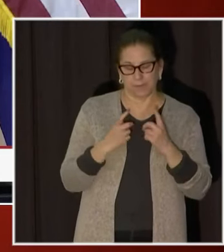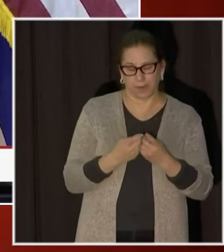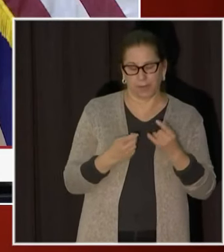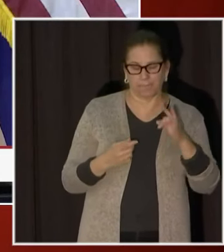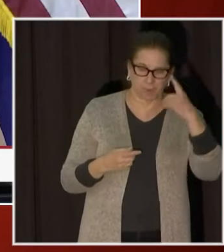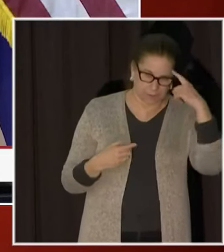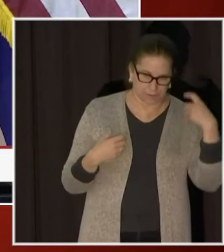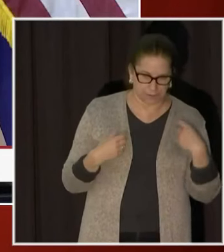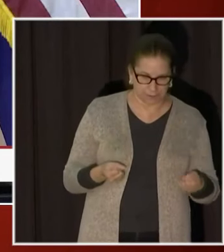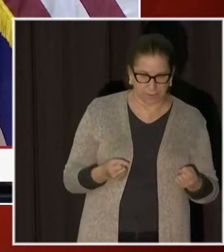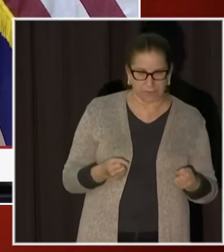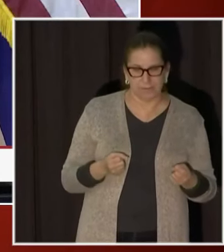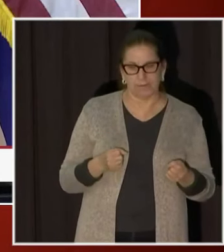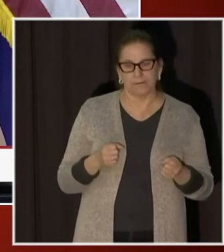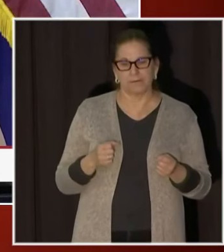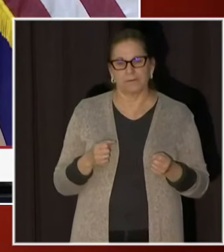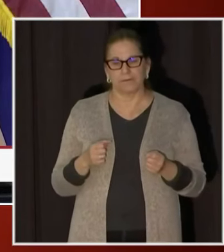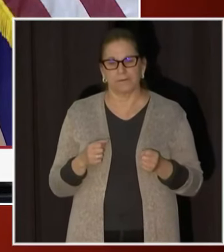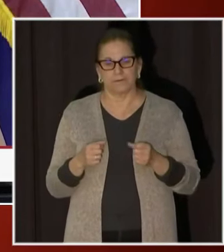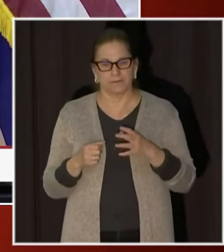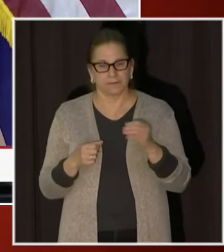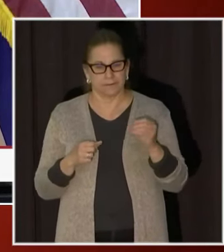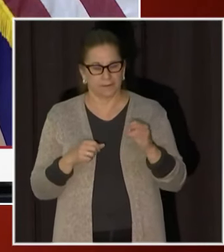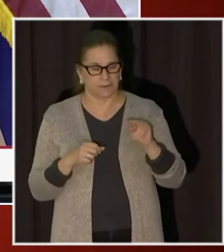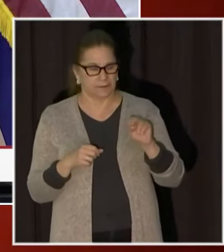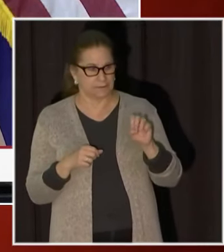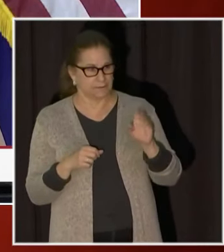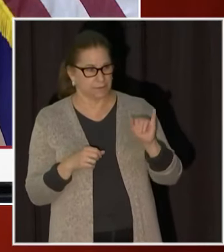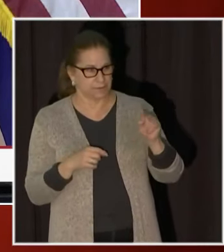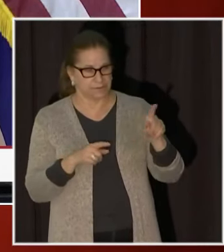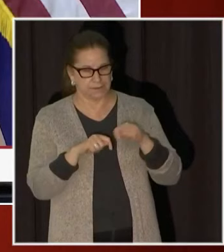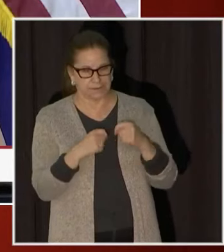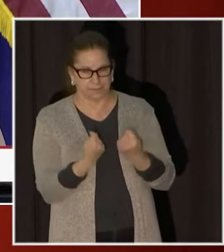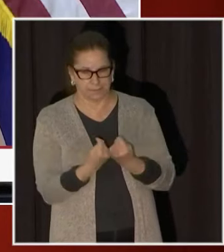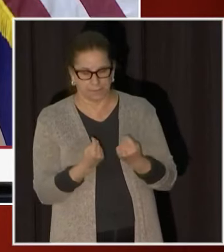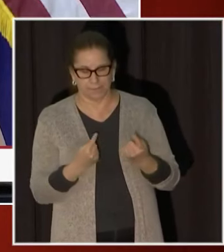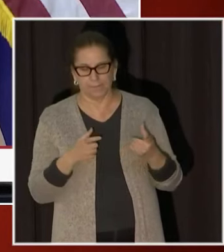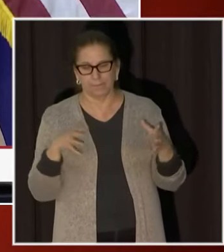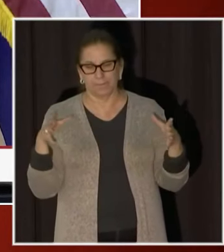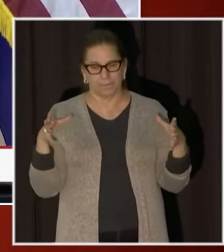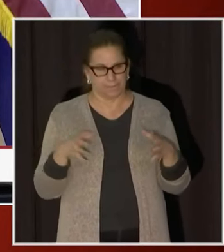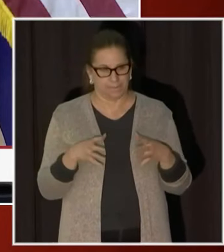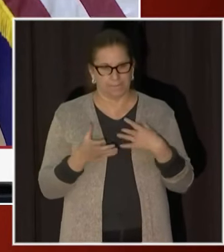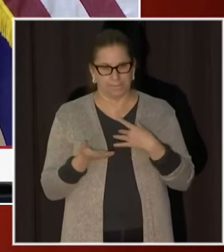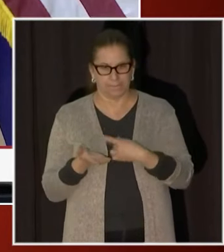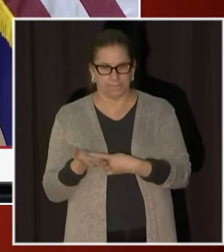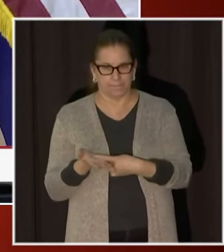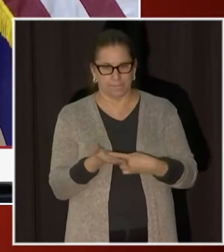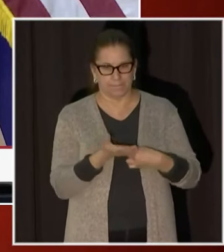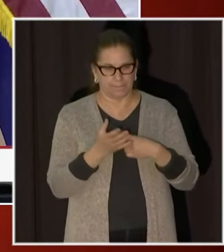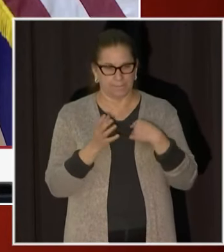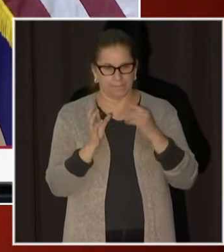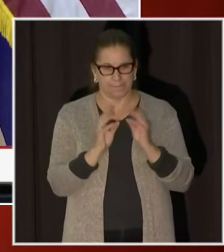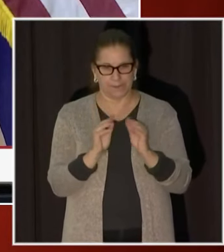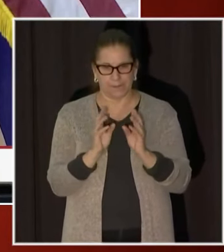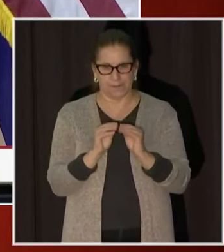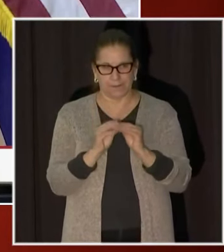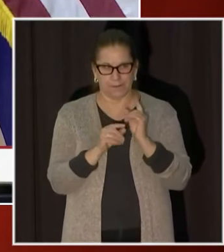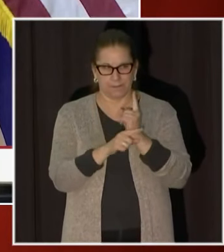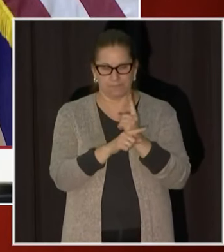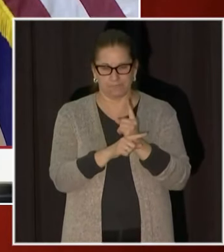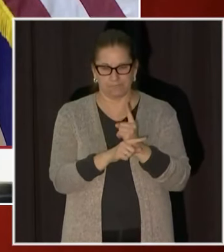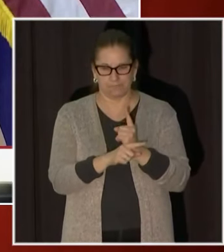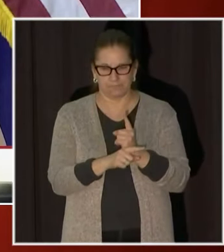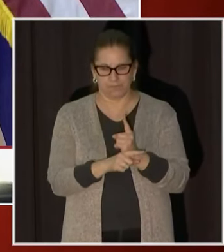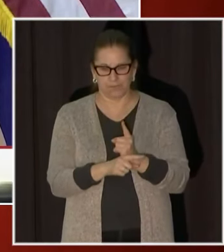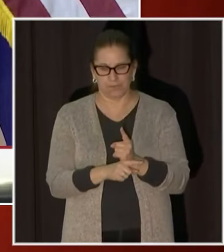Dr. Nesbitt's team and the Homeland Security and Emergency Management Agency began meeting regularly